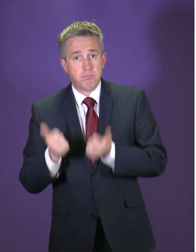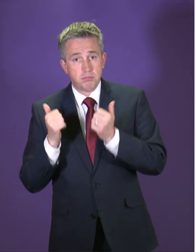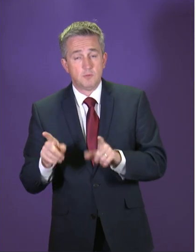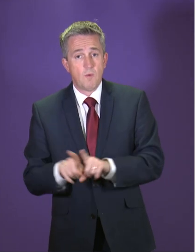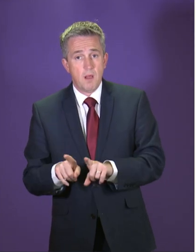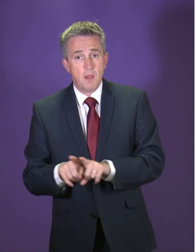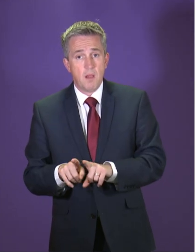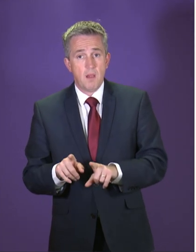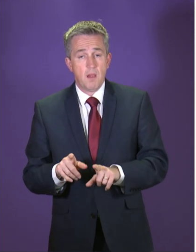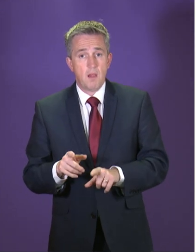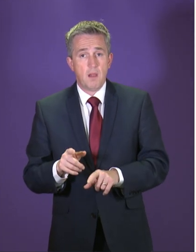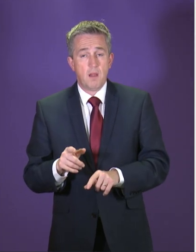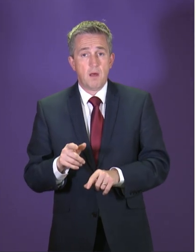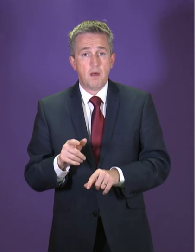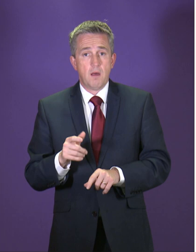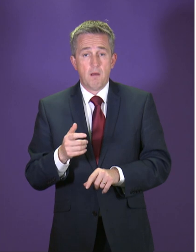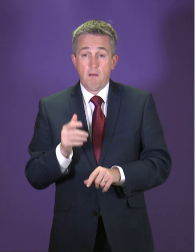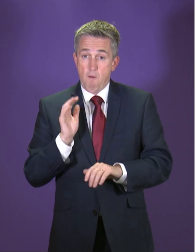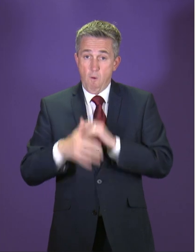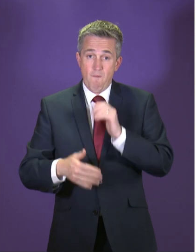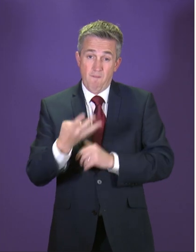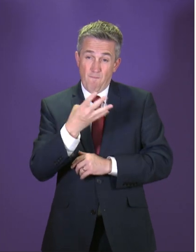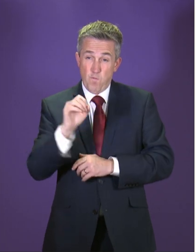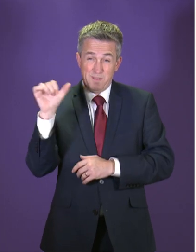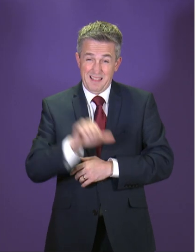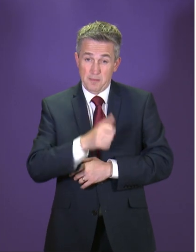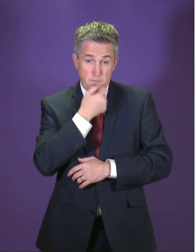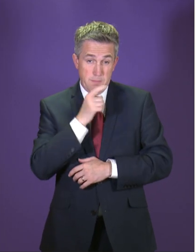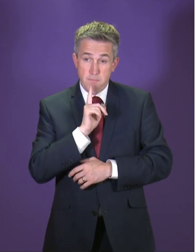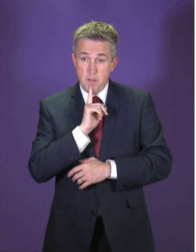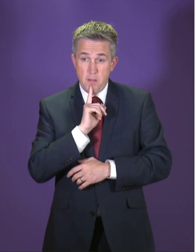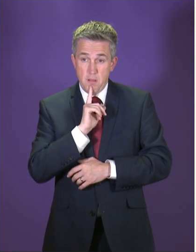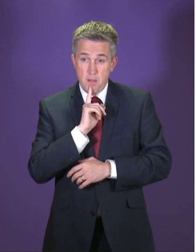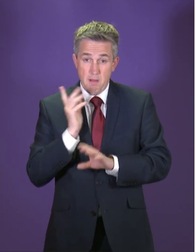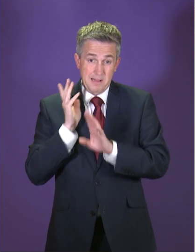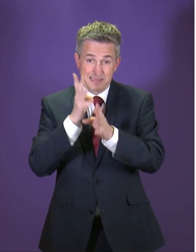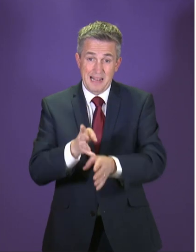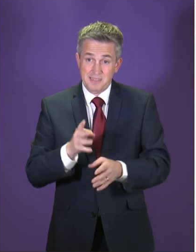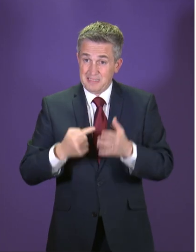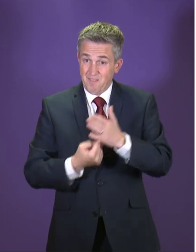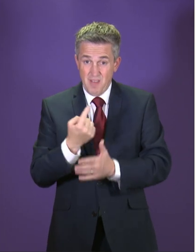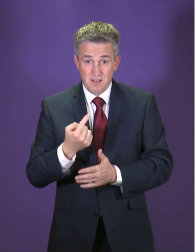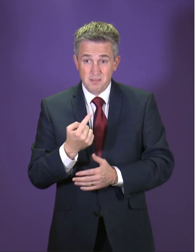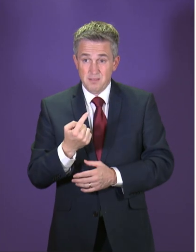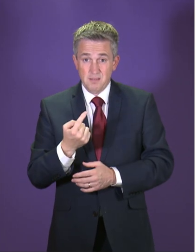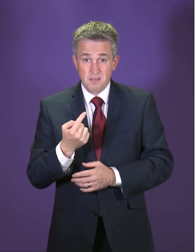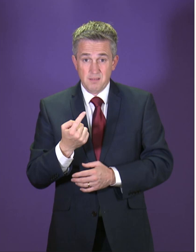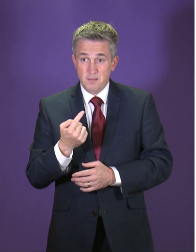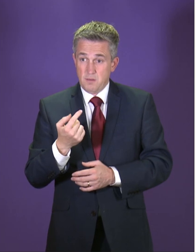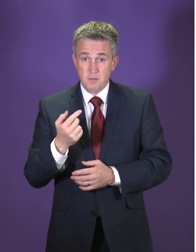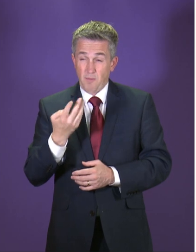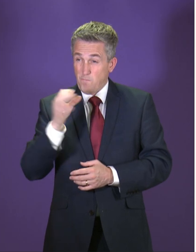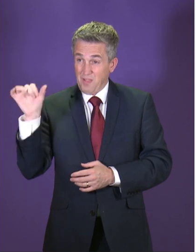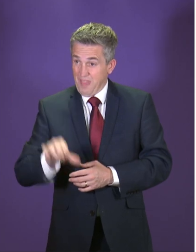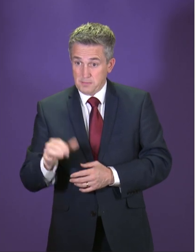40,000 people, the people who participate in the event, which is more than the population of the city.